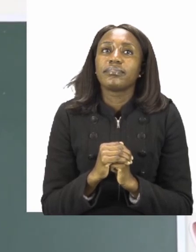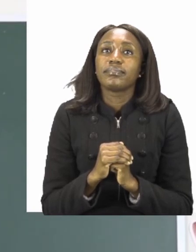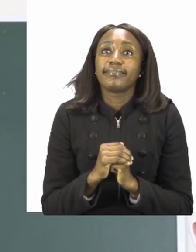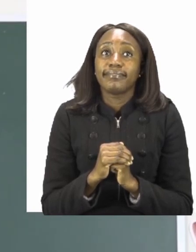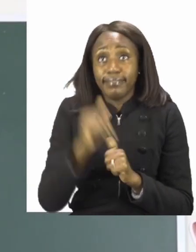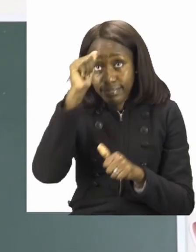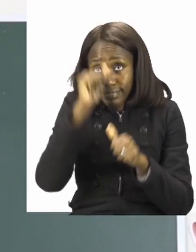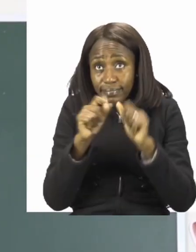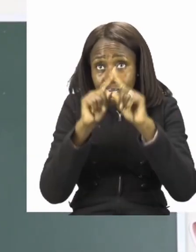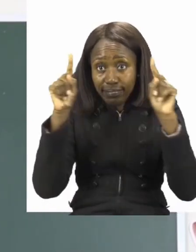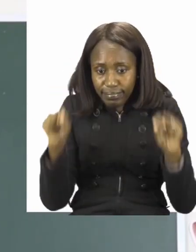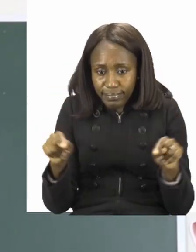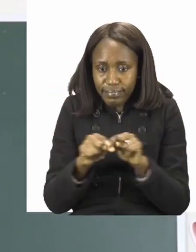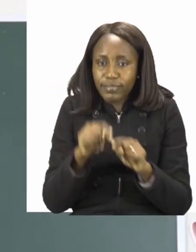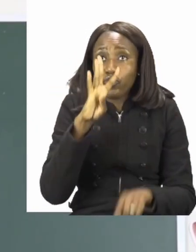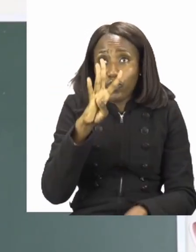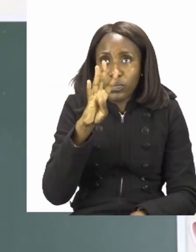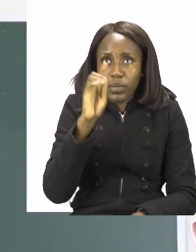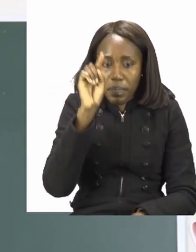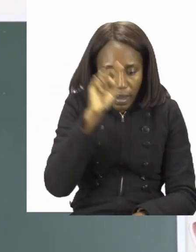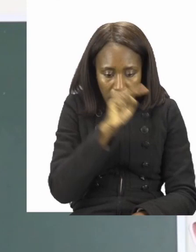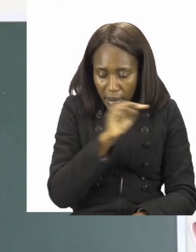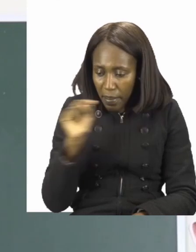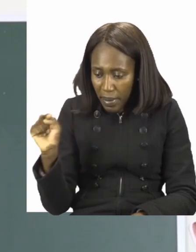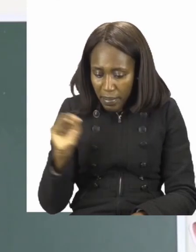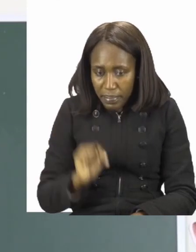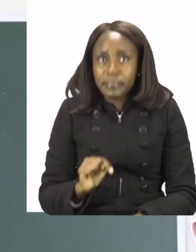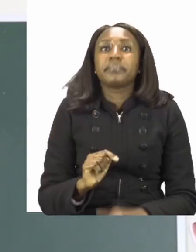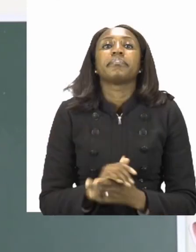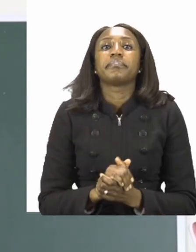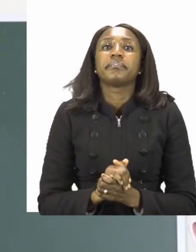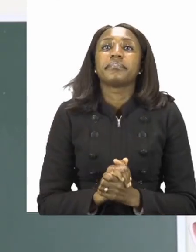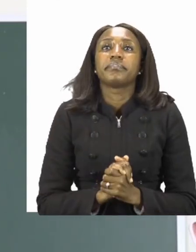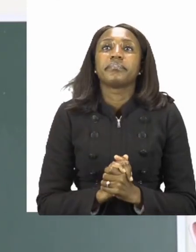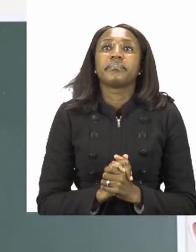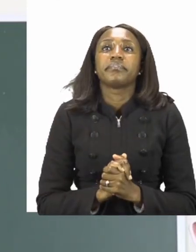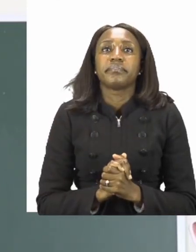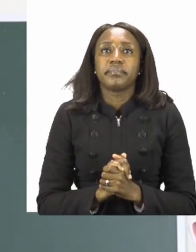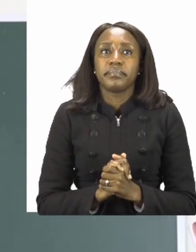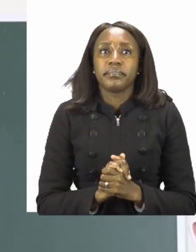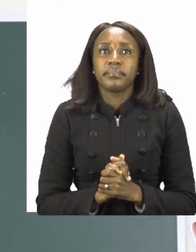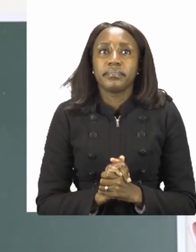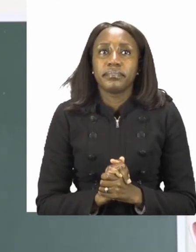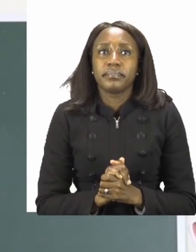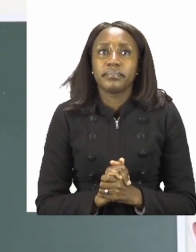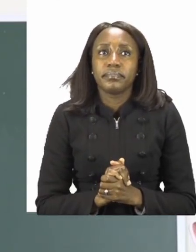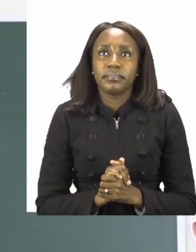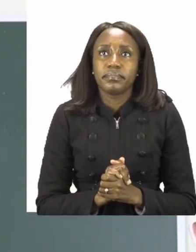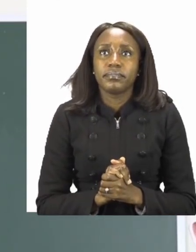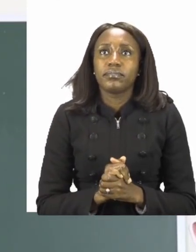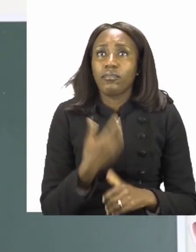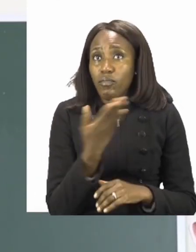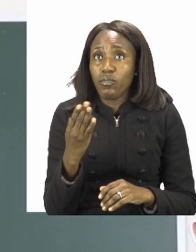a square has equal sides, so it must look like a box and no side is longer than